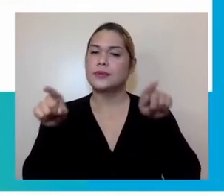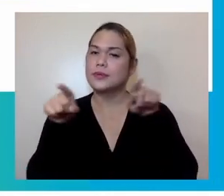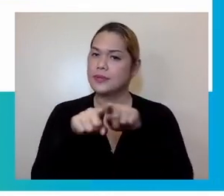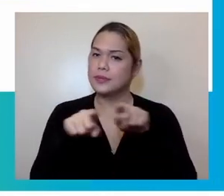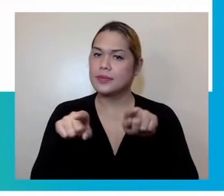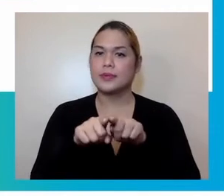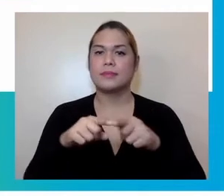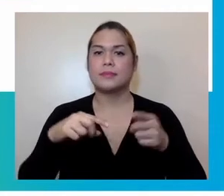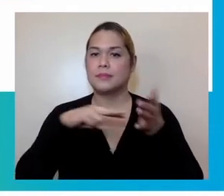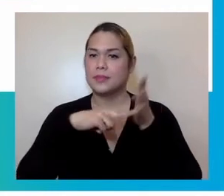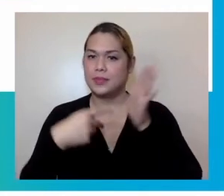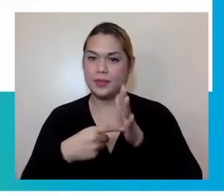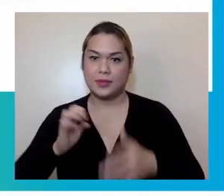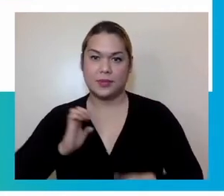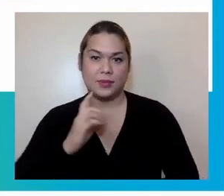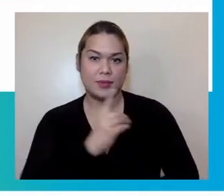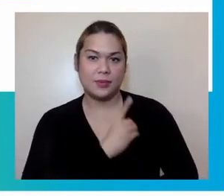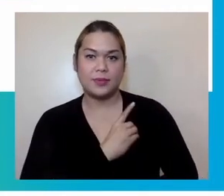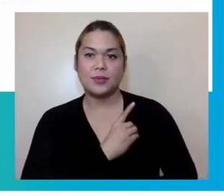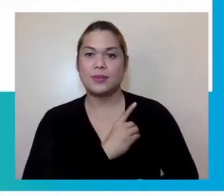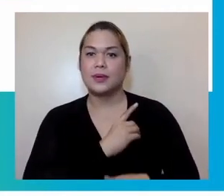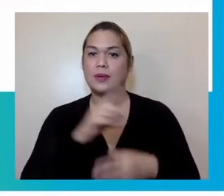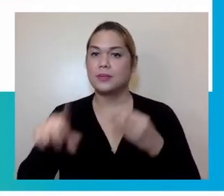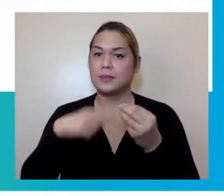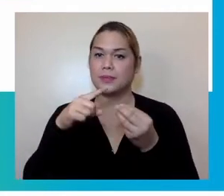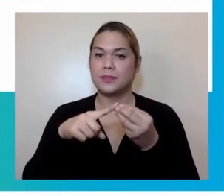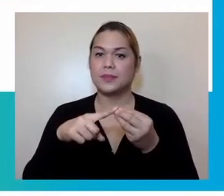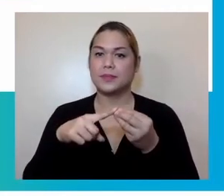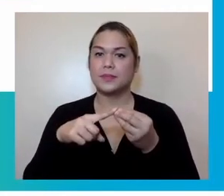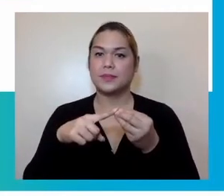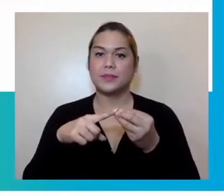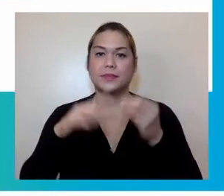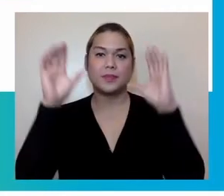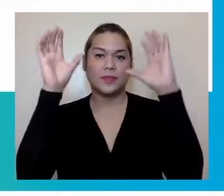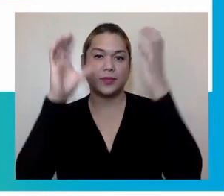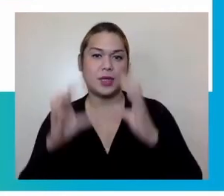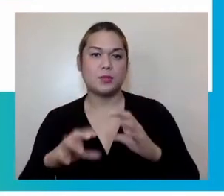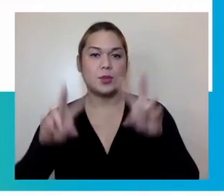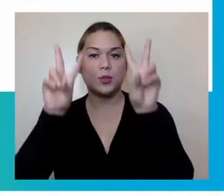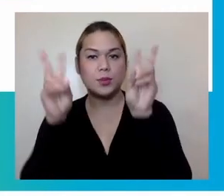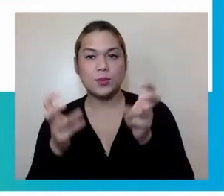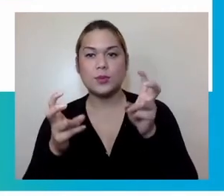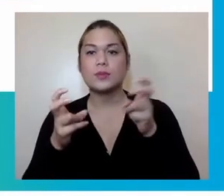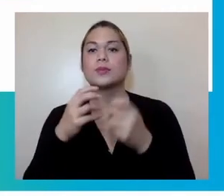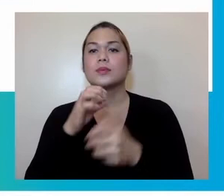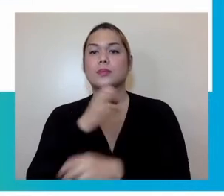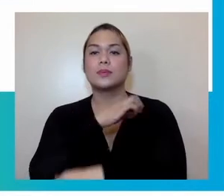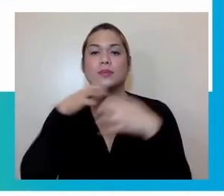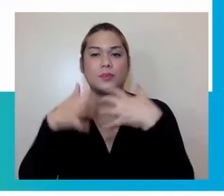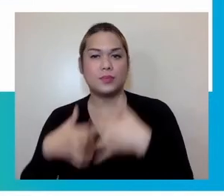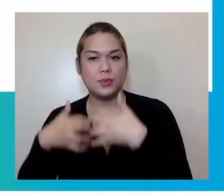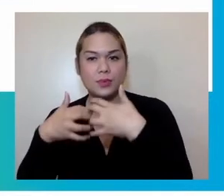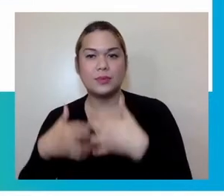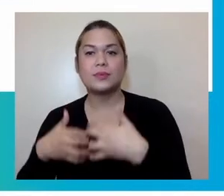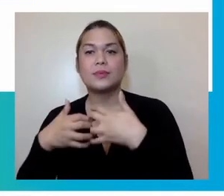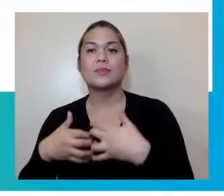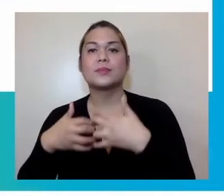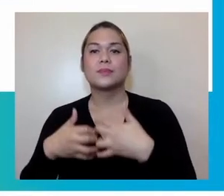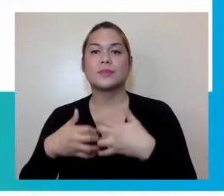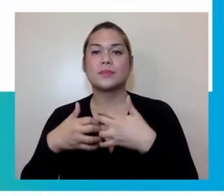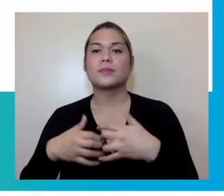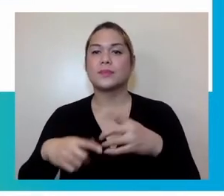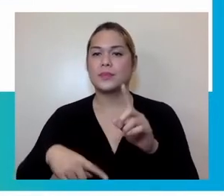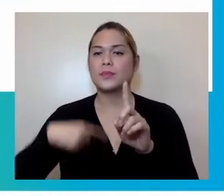climate issues, about the energy policy, and you can imagine about a range of other issues.